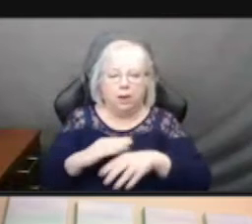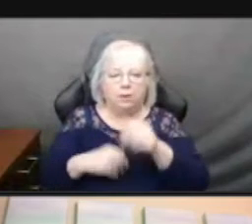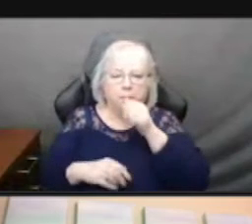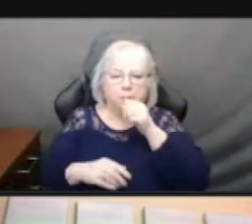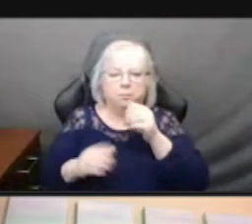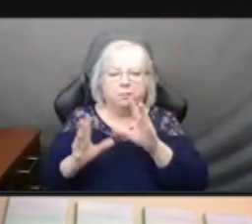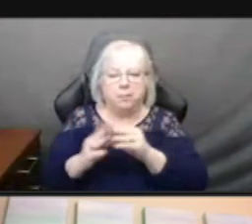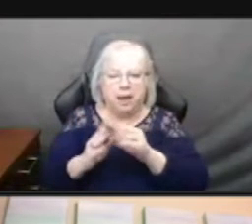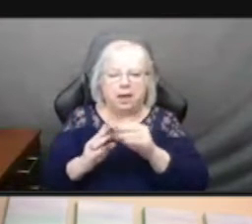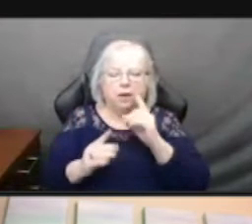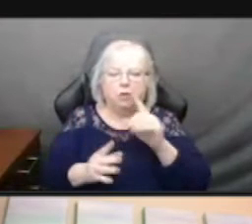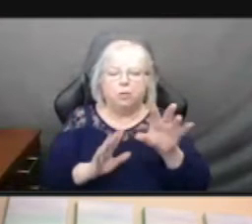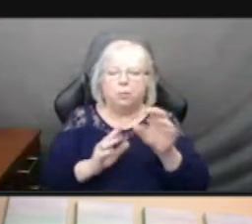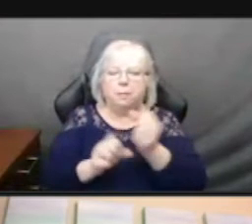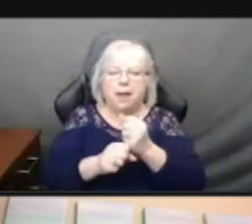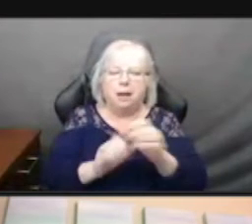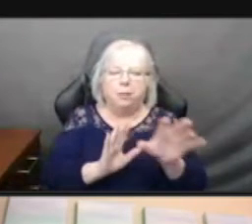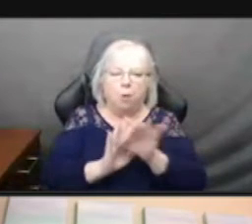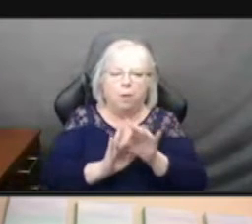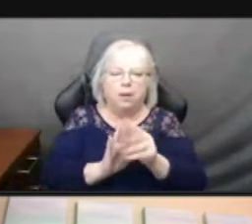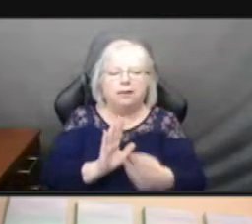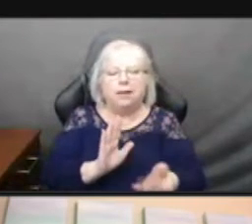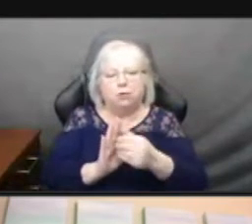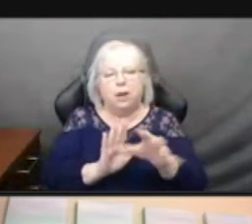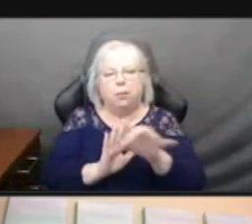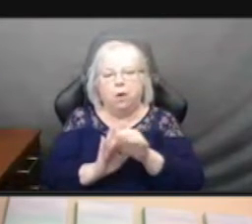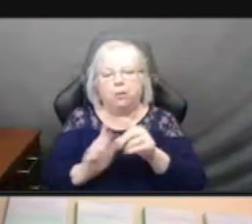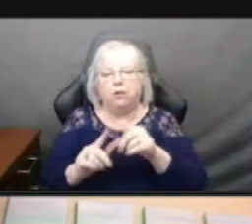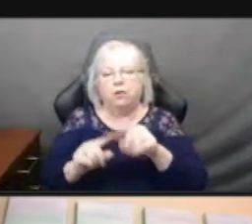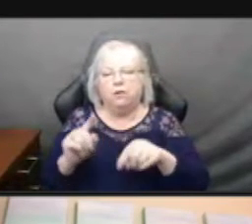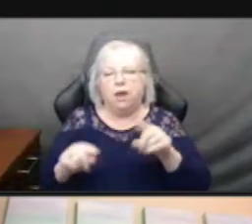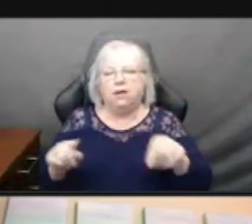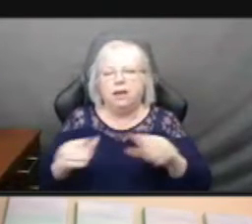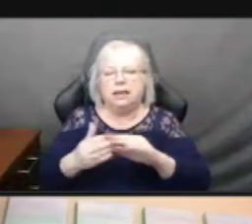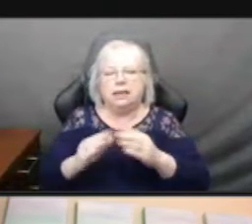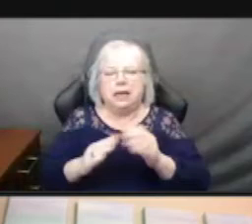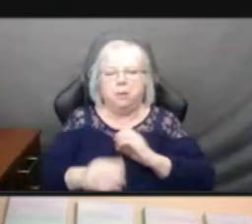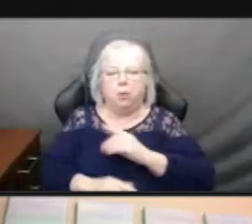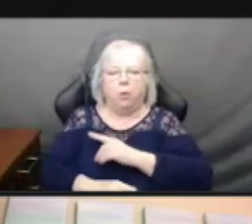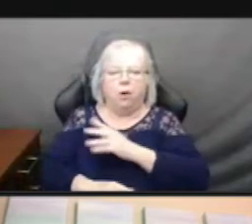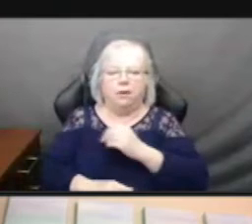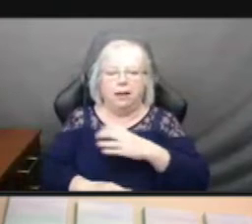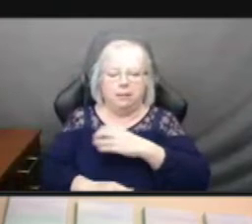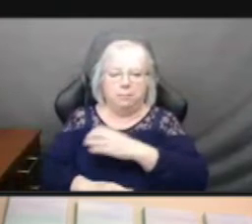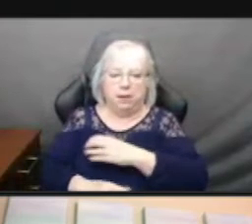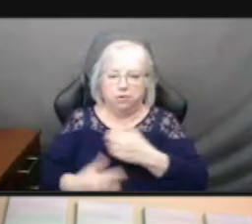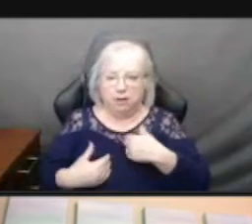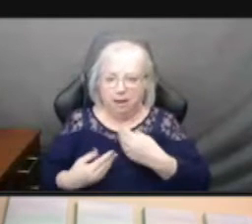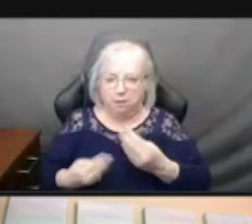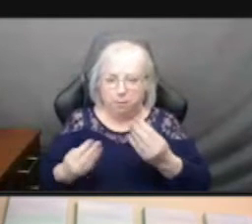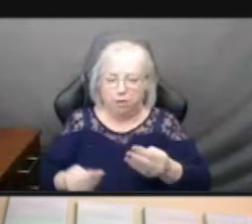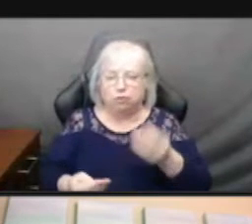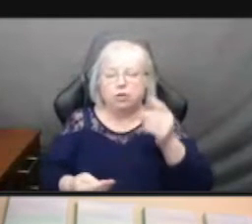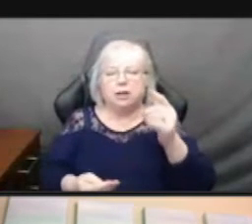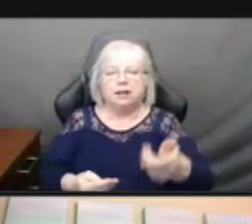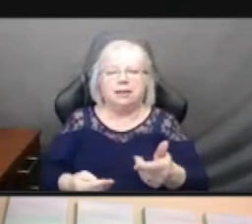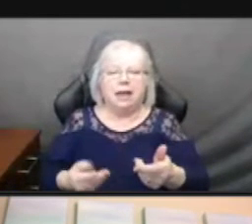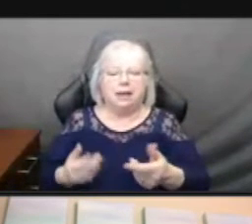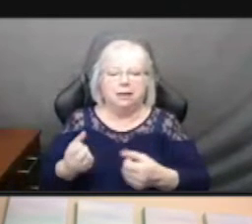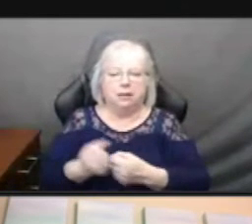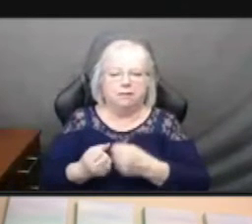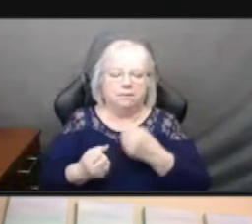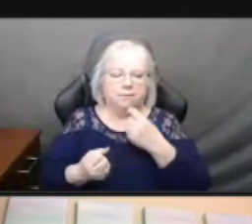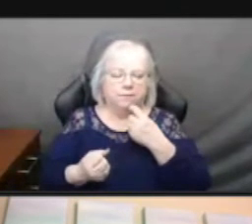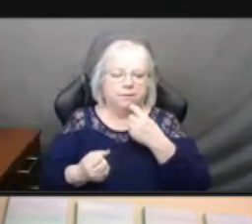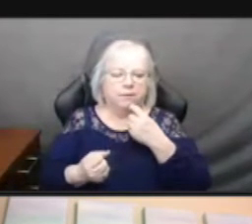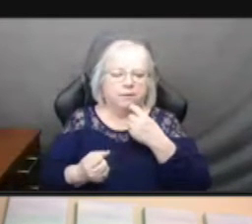for the purpose of making appointments and reappointments to various city boards and commissions. Is there a motion? So moved. There's a motion and a second to